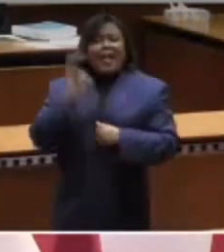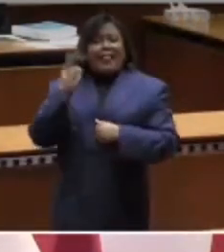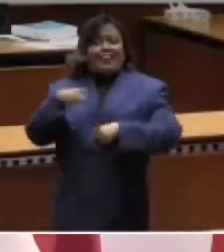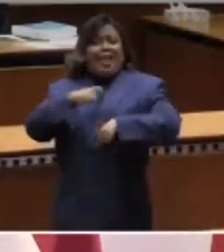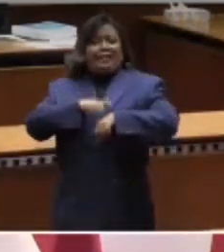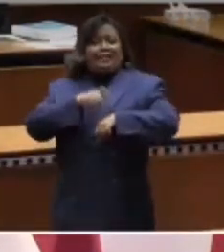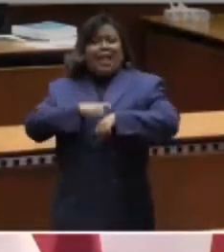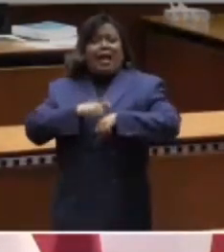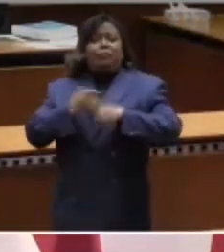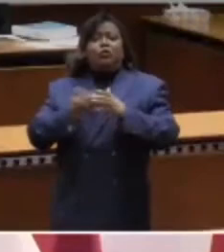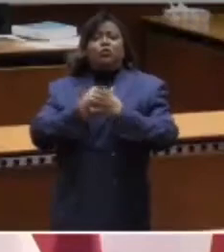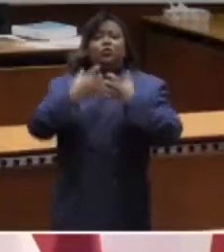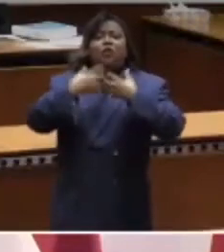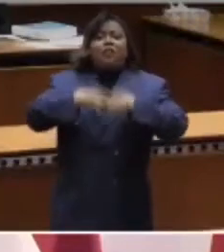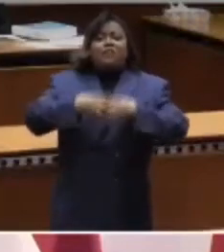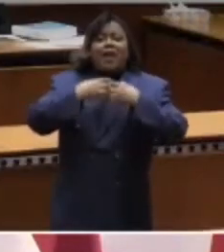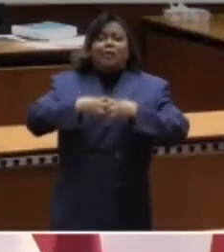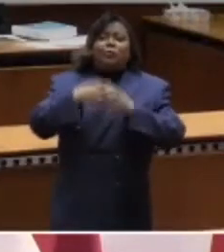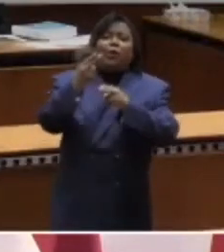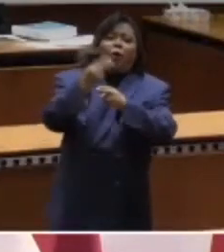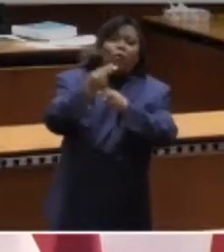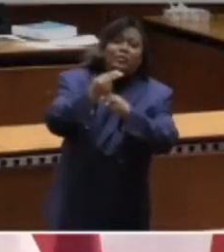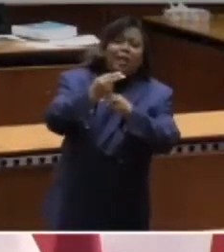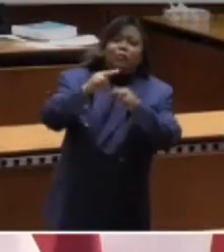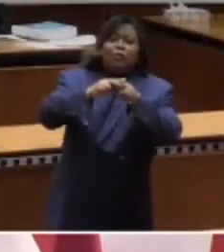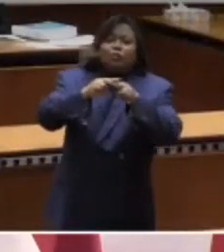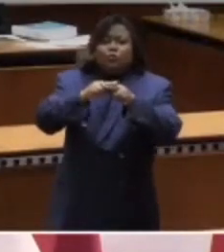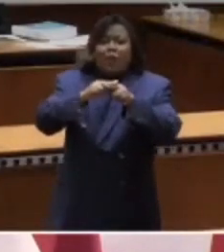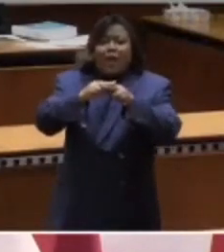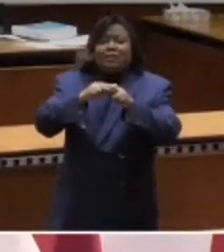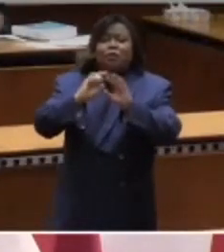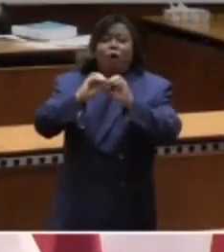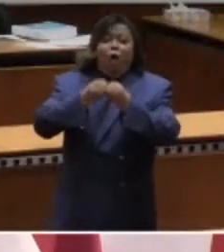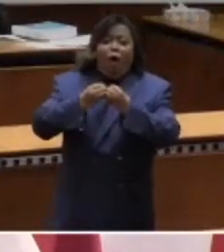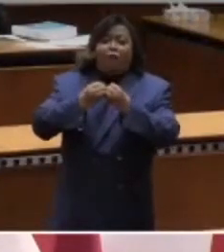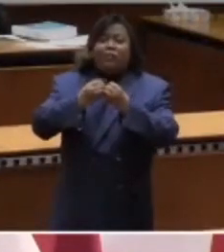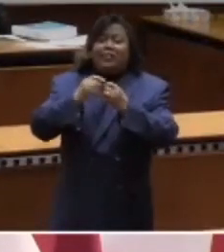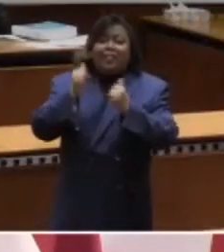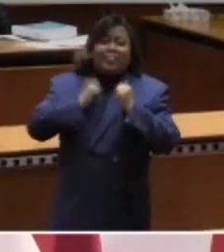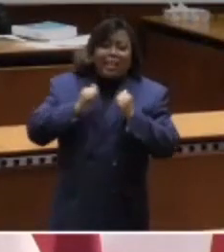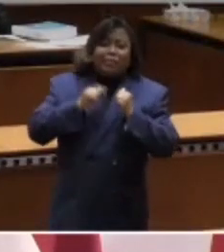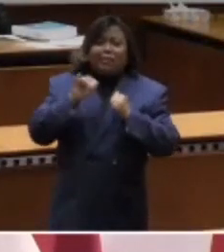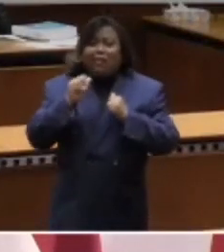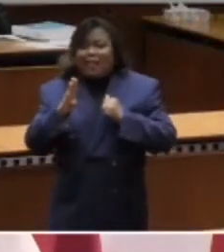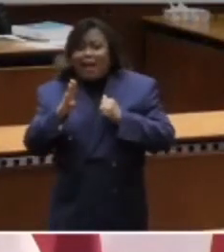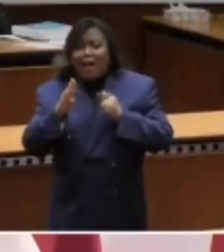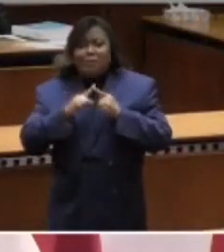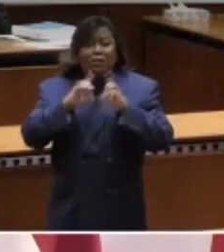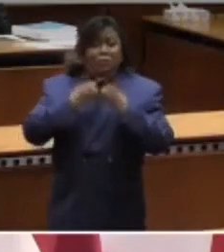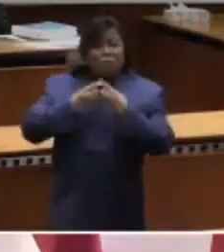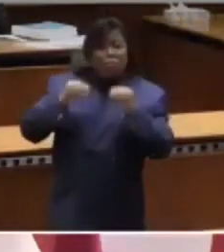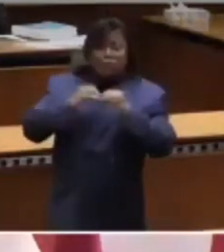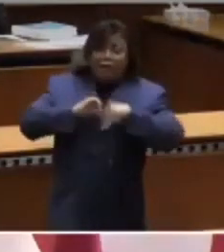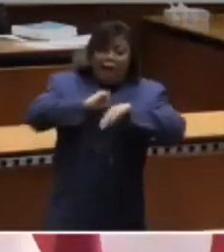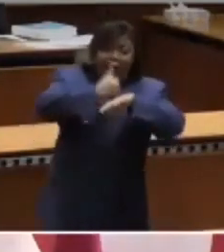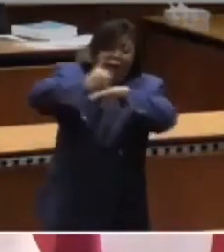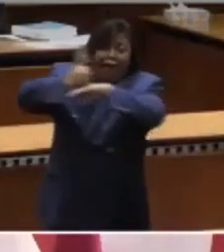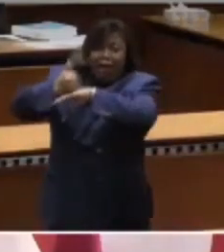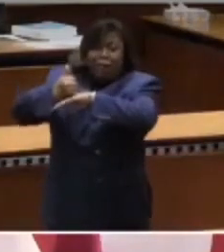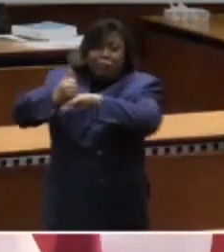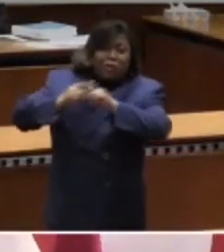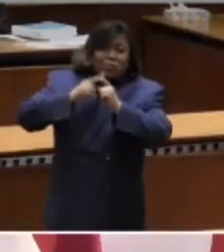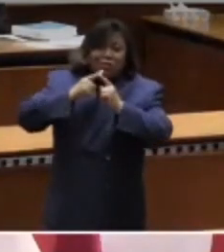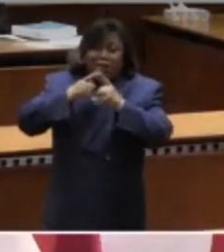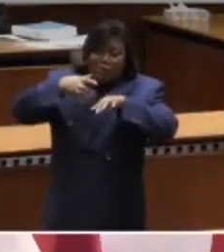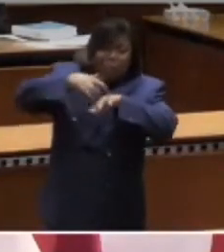that time, new factories, hotels, train stations, office blocks, theaters, clubs, and department stores were built where the